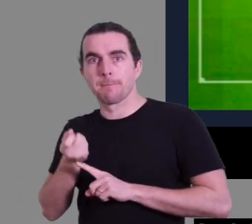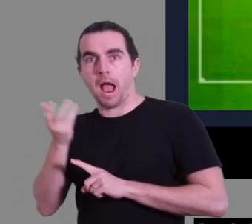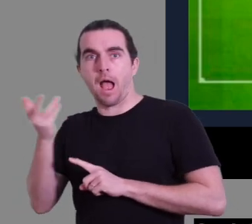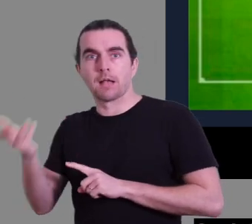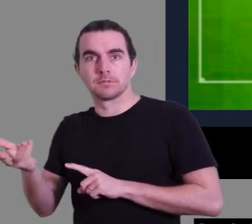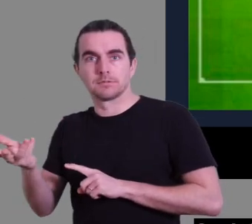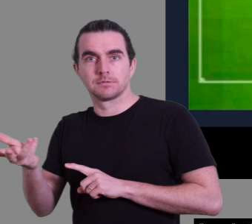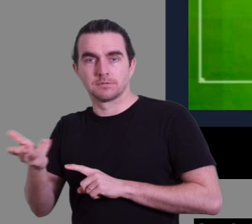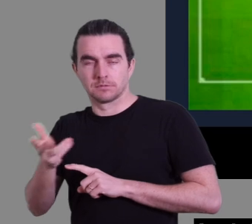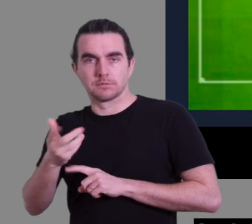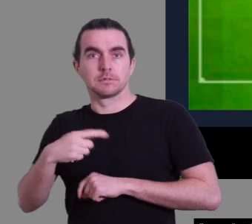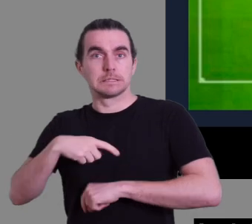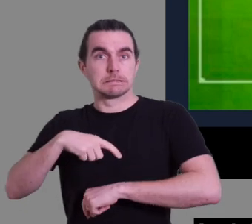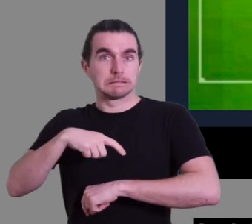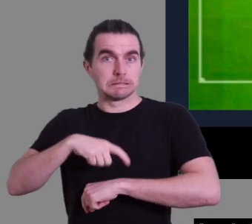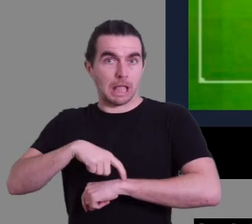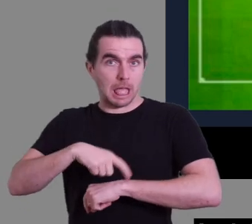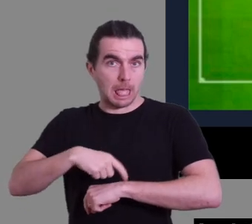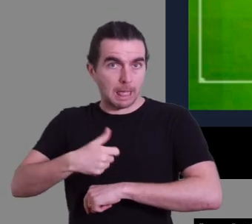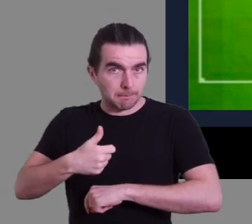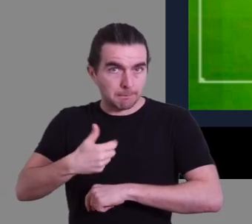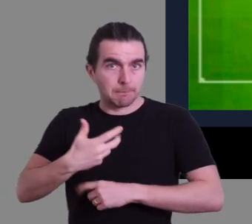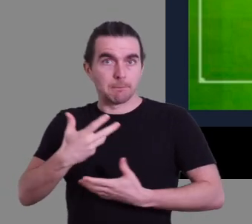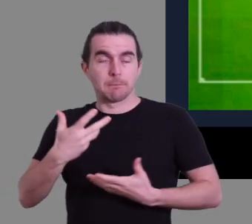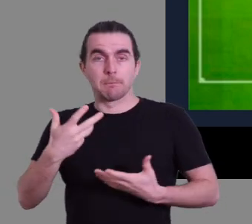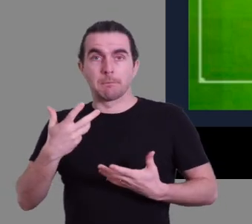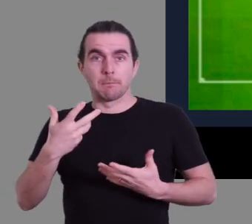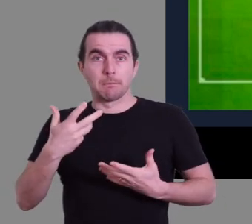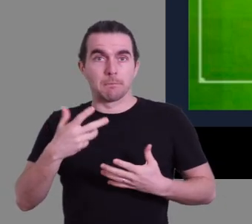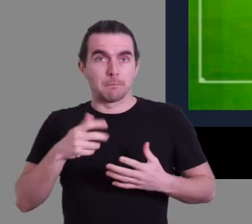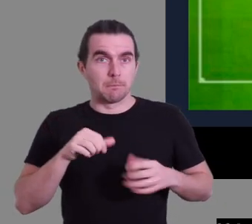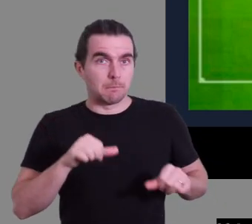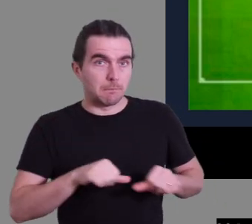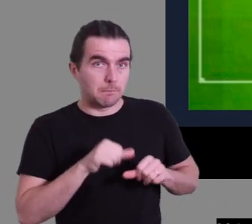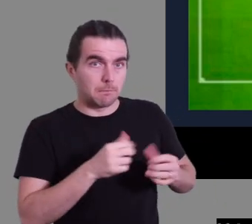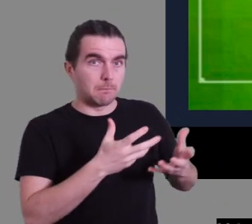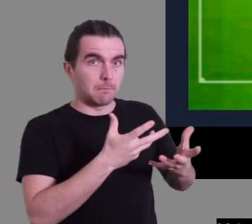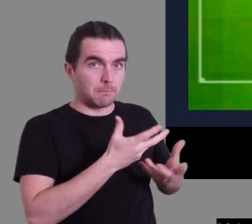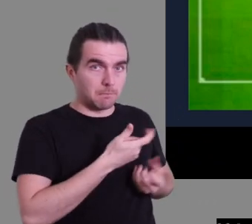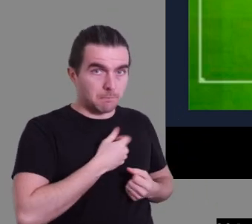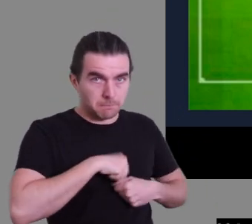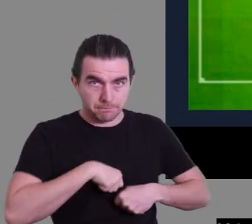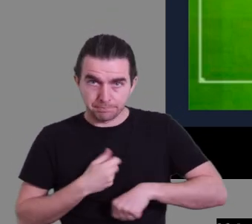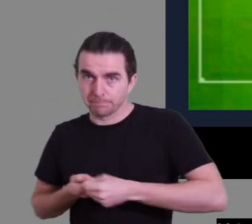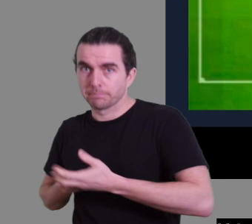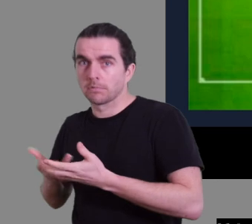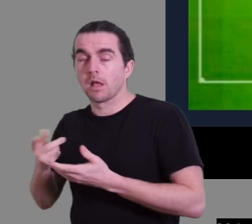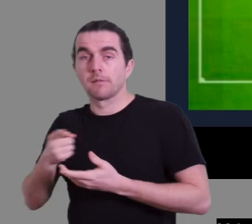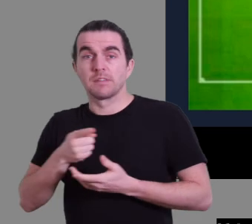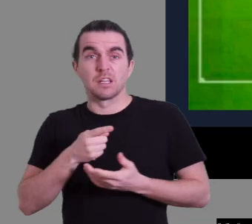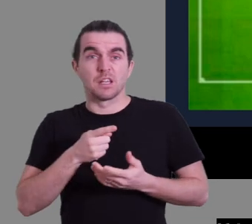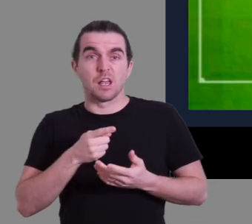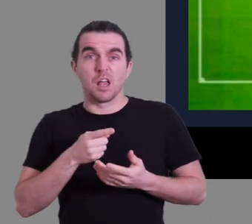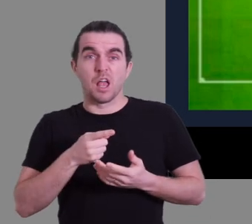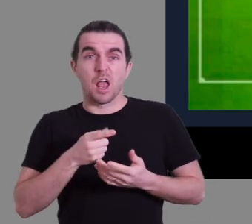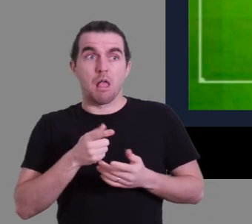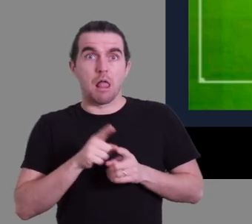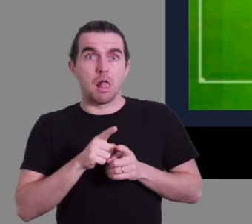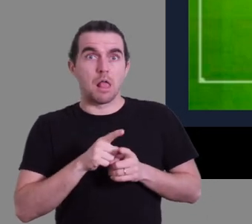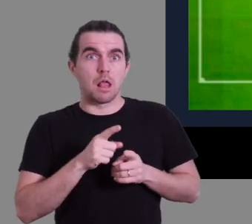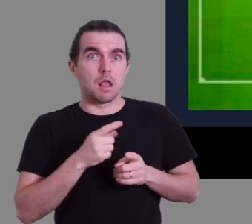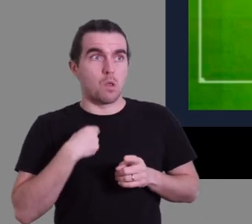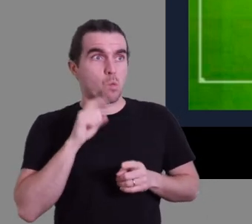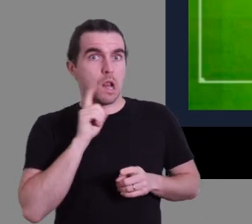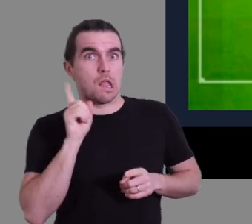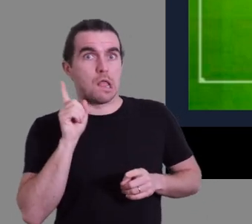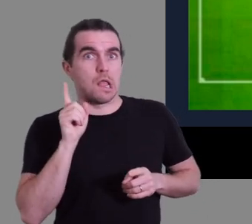it would be all in the timing of what he does. So the timing at which, if he makes it too clear too early what he's doing, then the